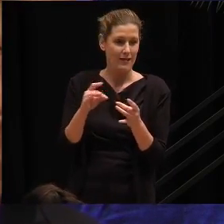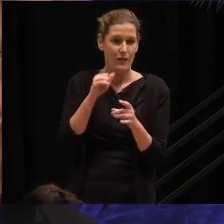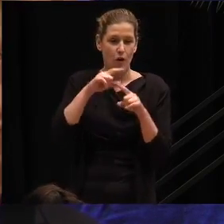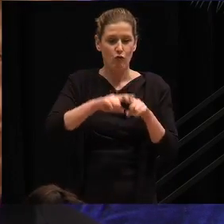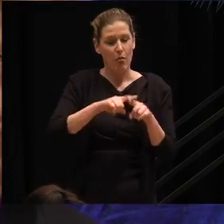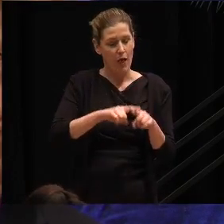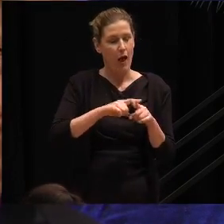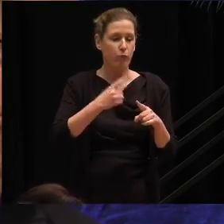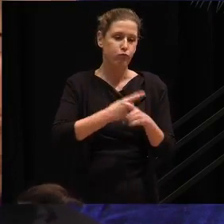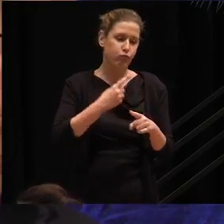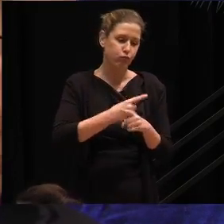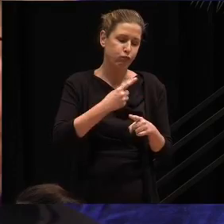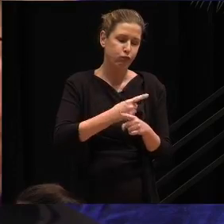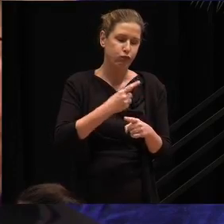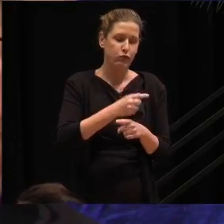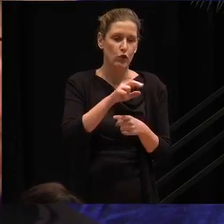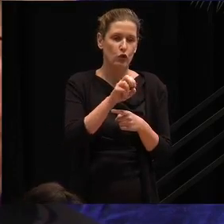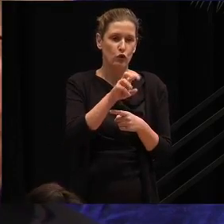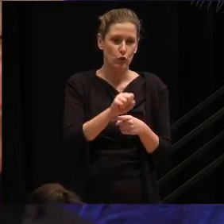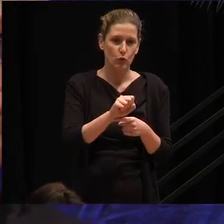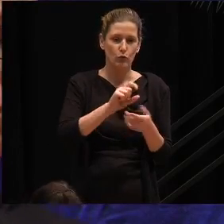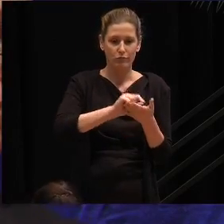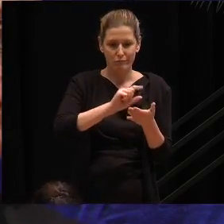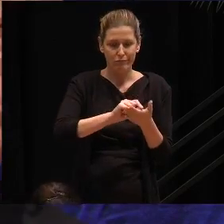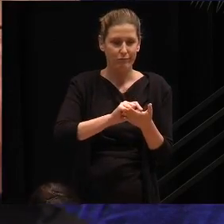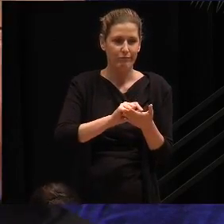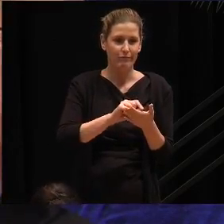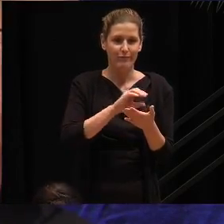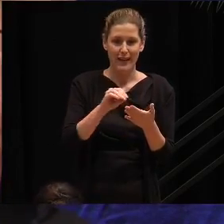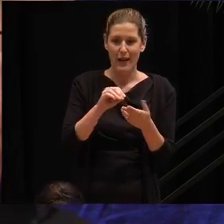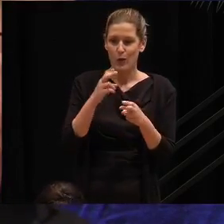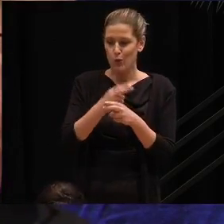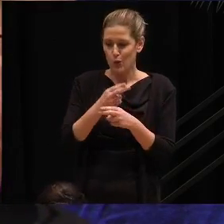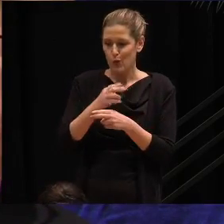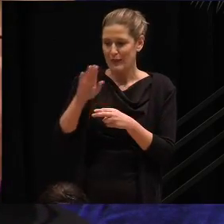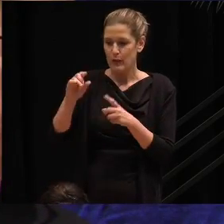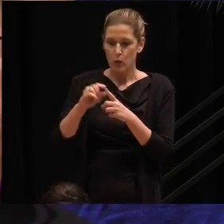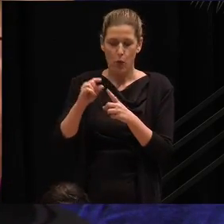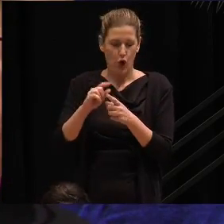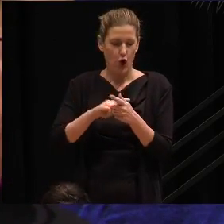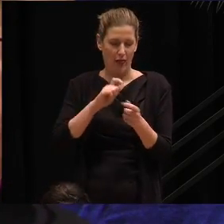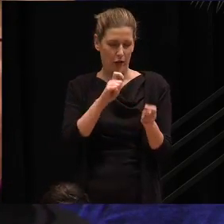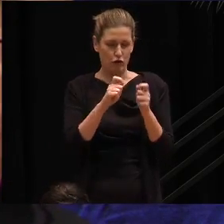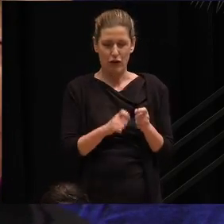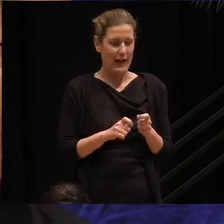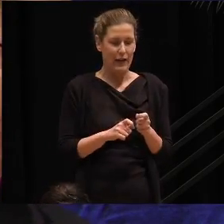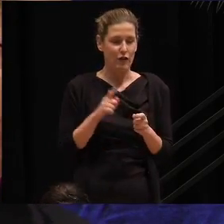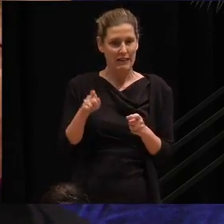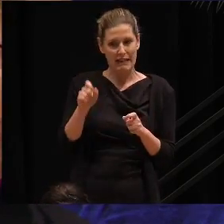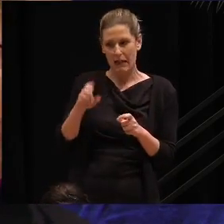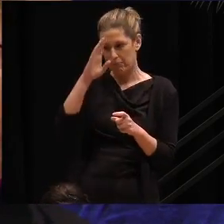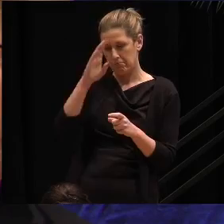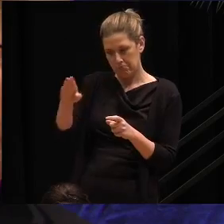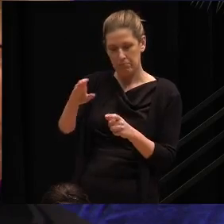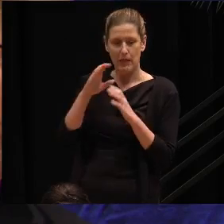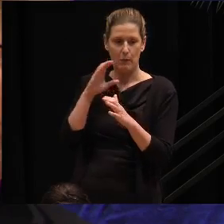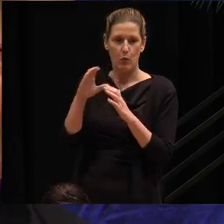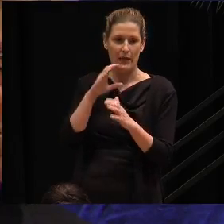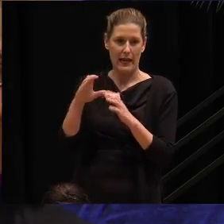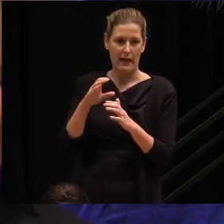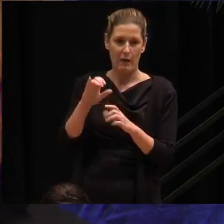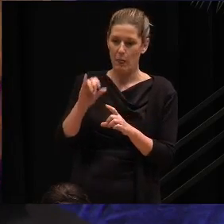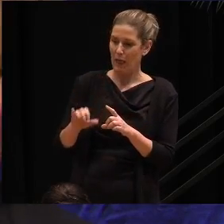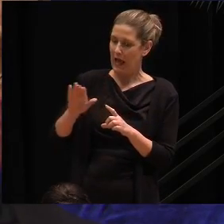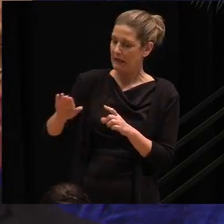the traditional mainstream media to take what his words are and then to refashion them. So this has been Donald Trump from the beginning,